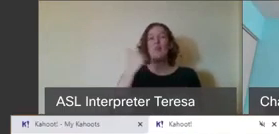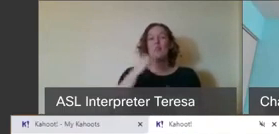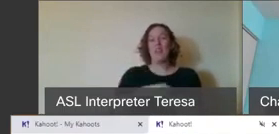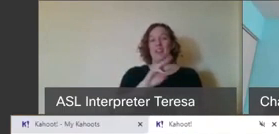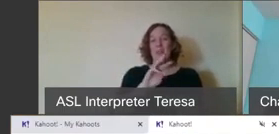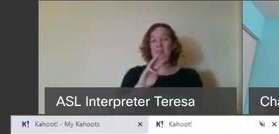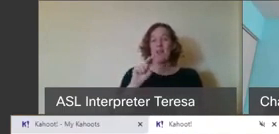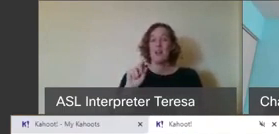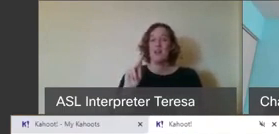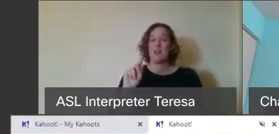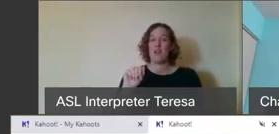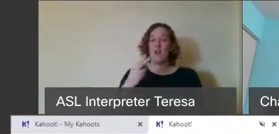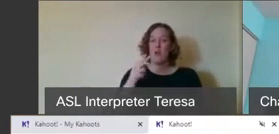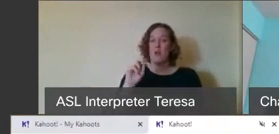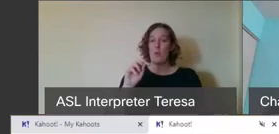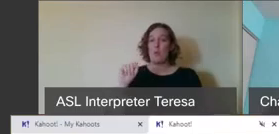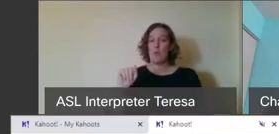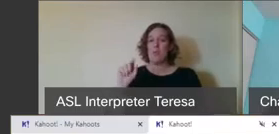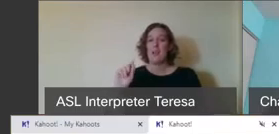www.kahoot.it. That's